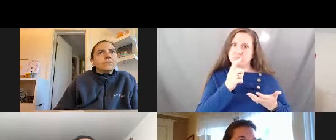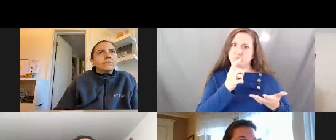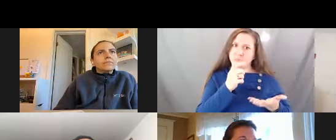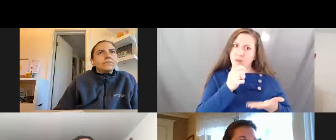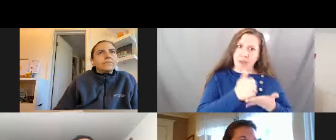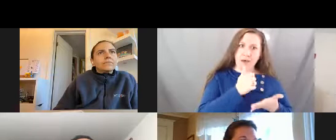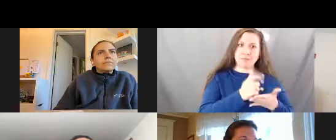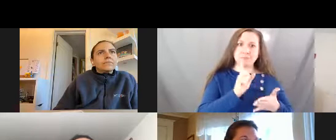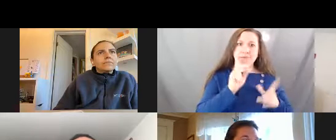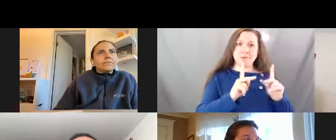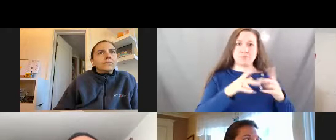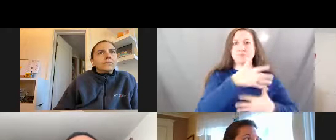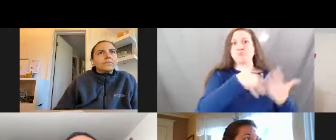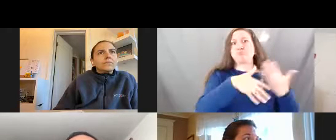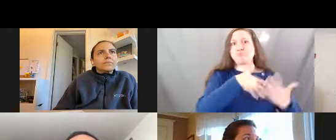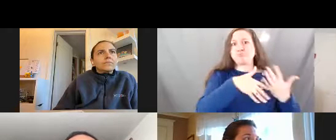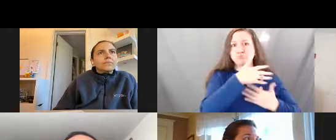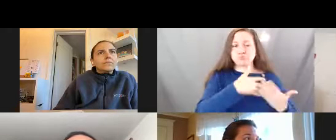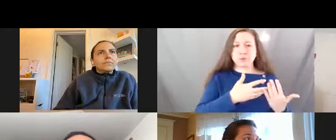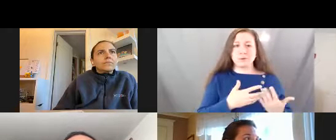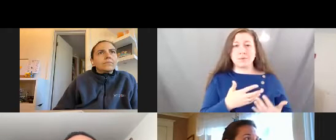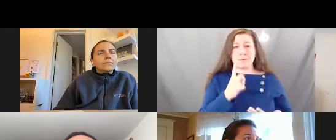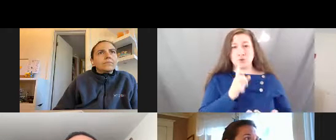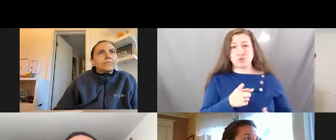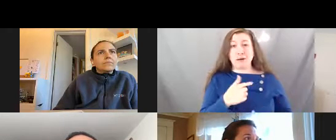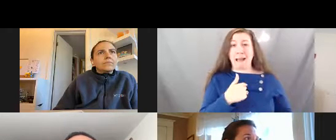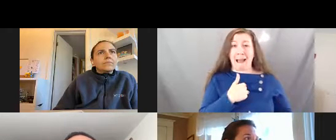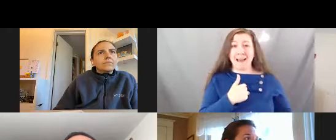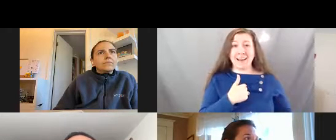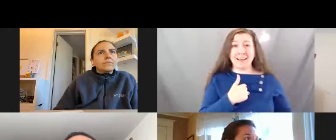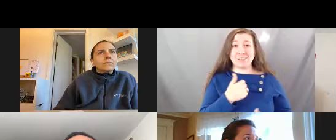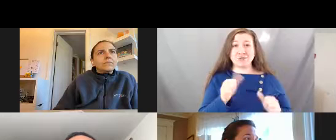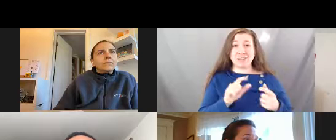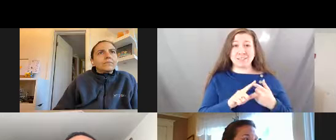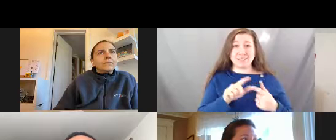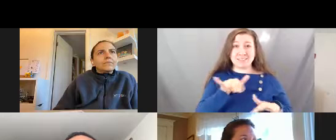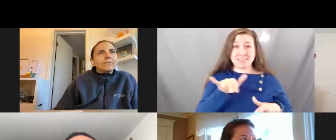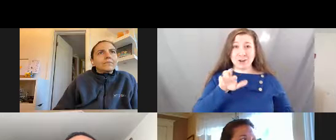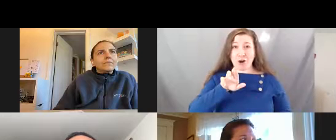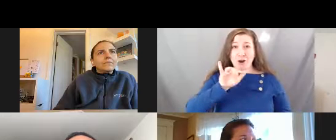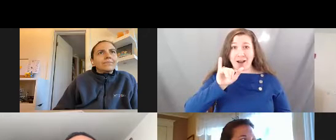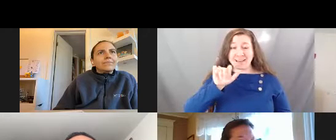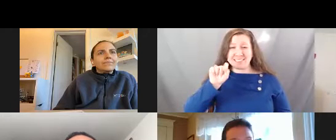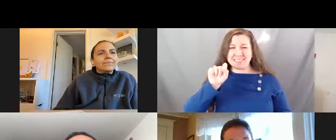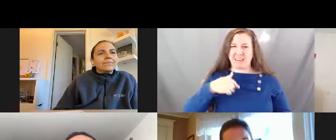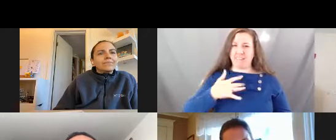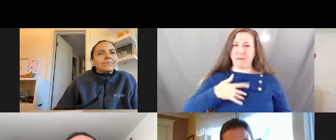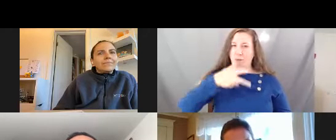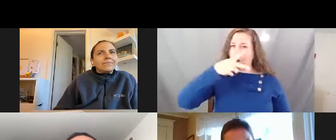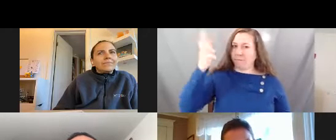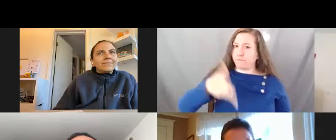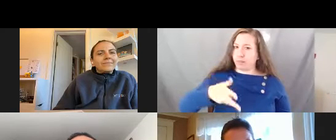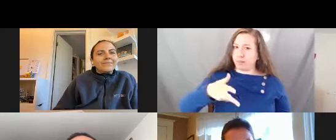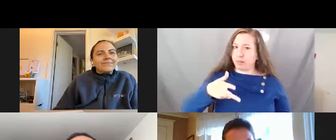with others, for sure, definitely. I tried to sign RIT, but I think I'm pretty awful at it, especially